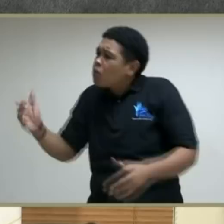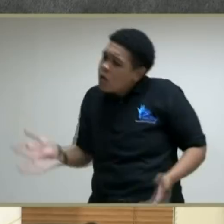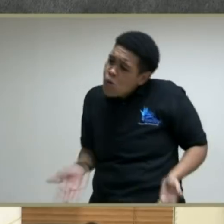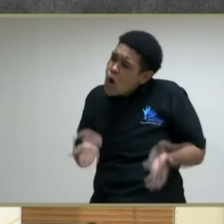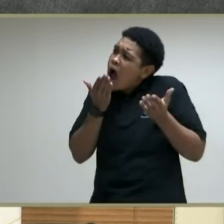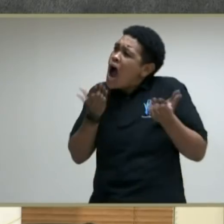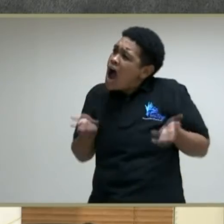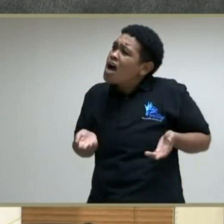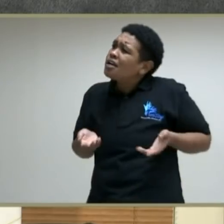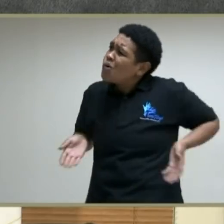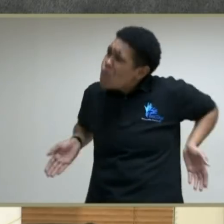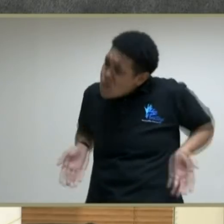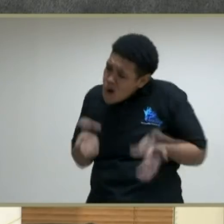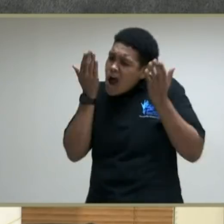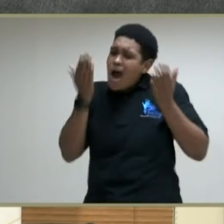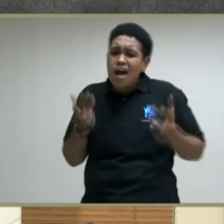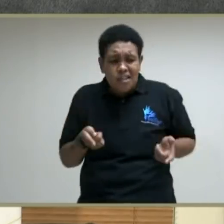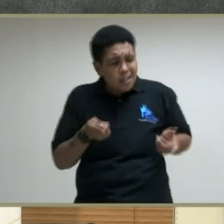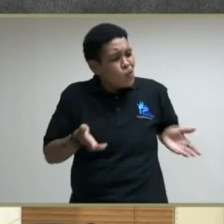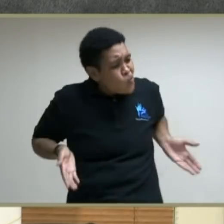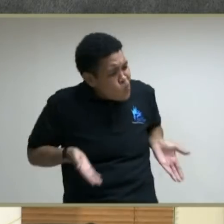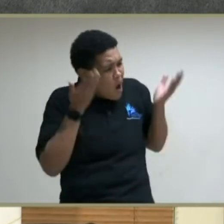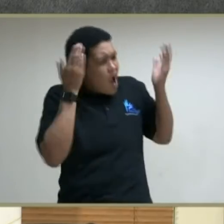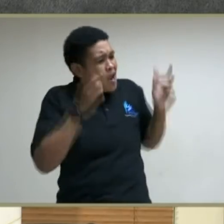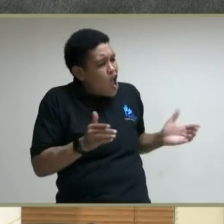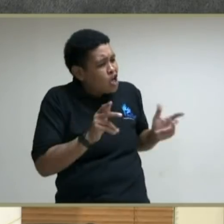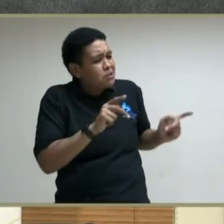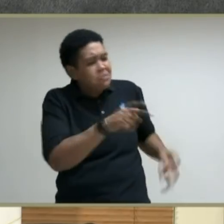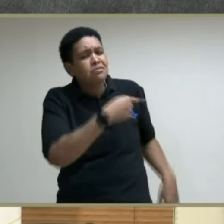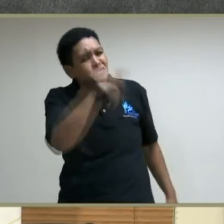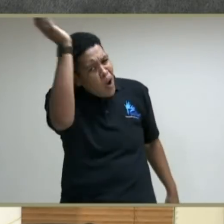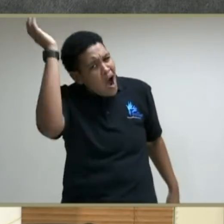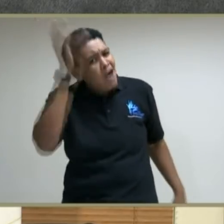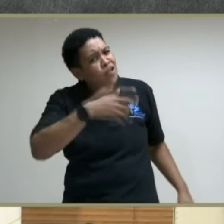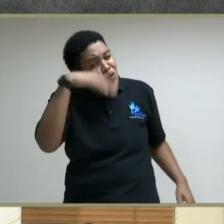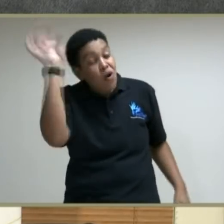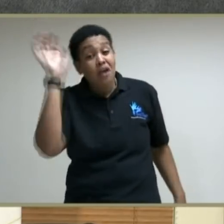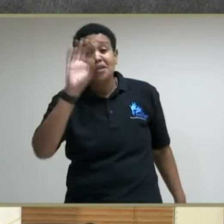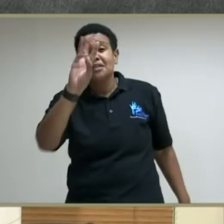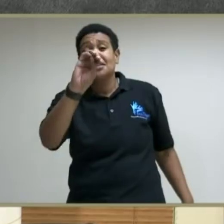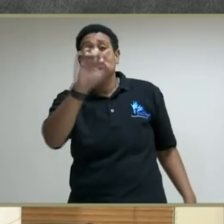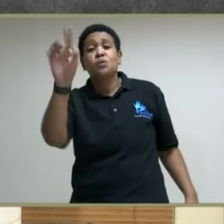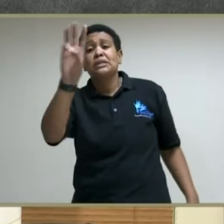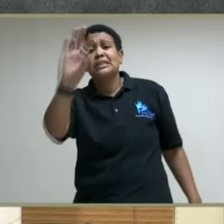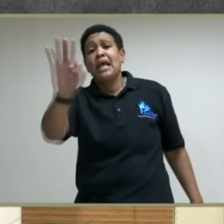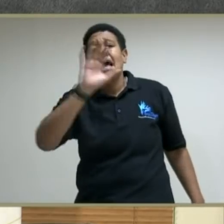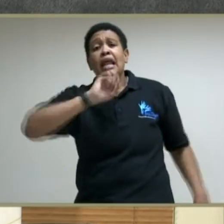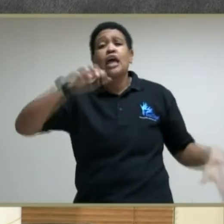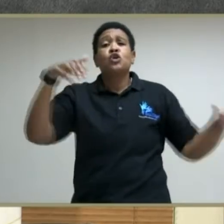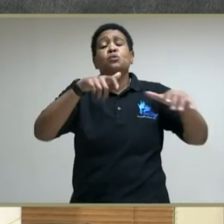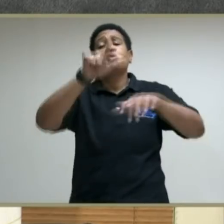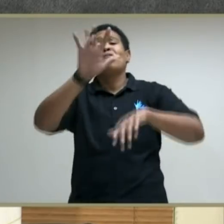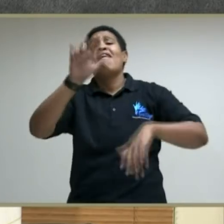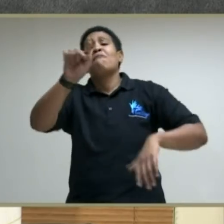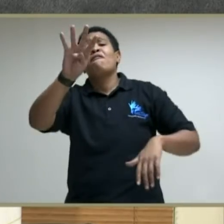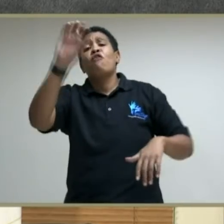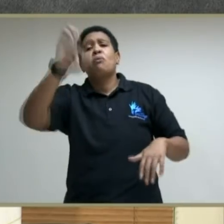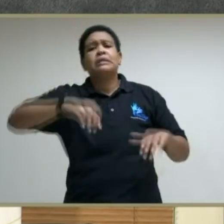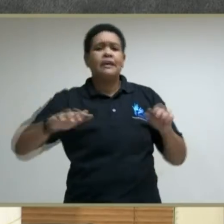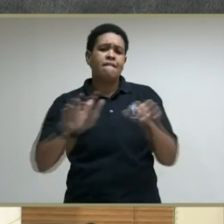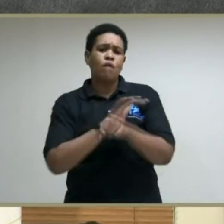sisters to go out and get vaccinated. The 60 to 69 age group, 25.4% are